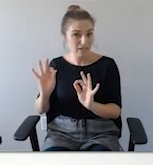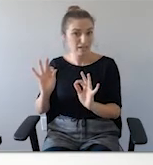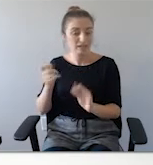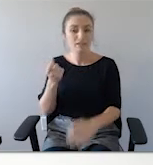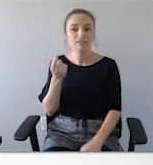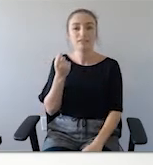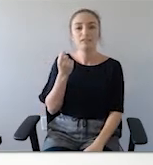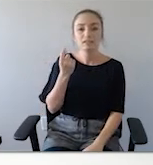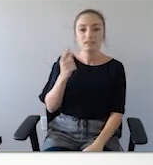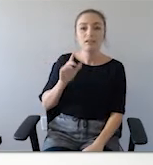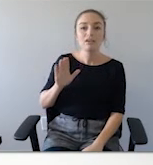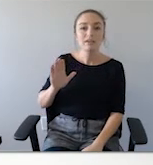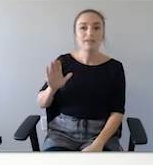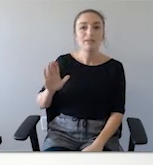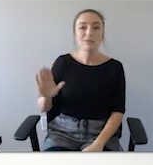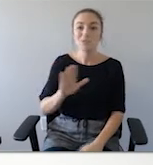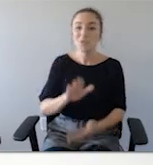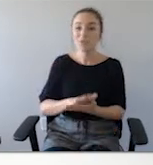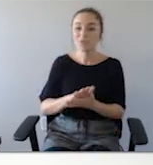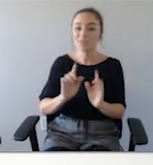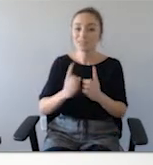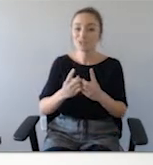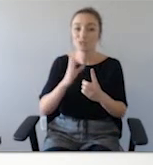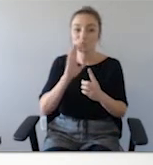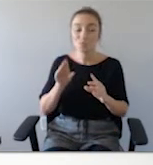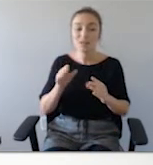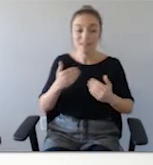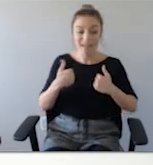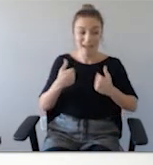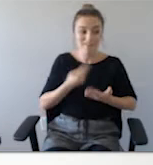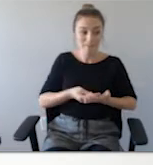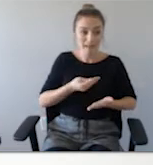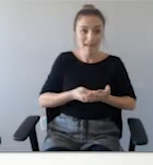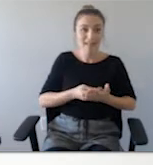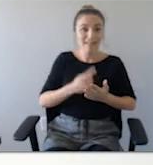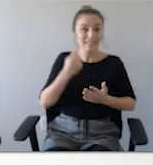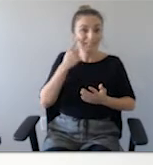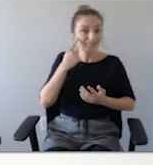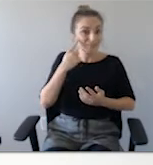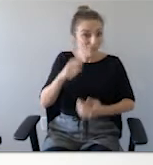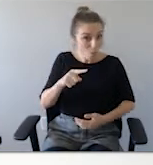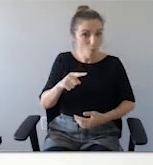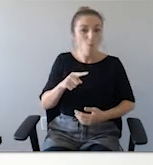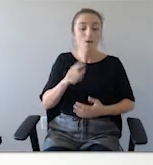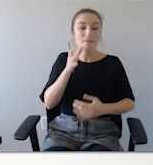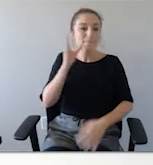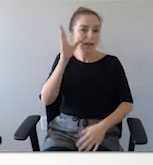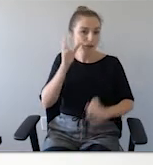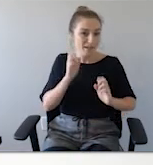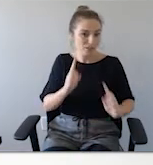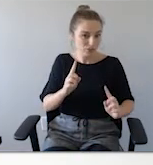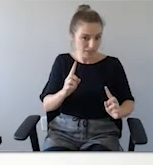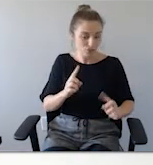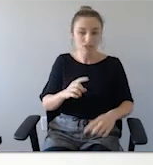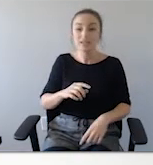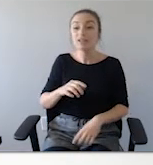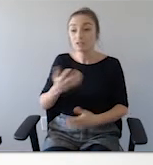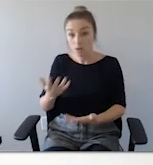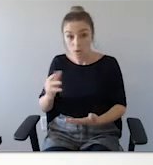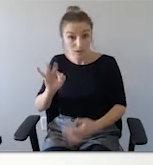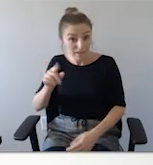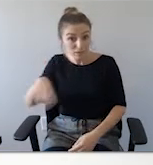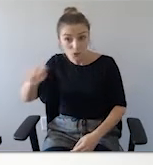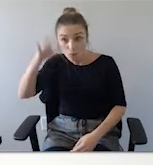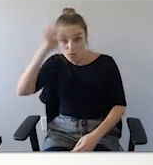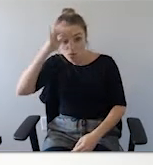parent education dollars. So if you don't know what your school district is spending those money on, you should ask, because my